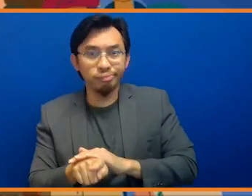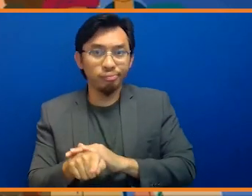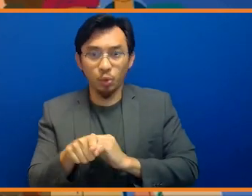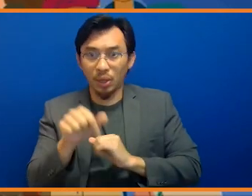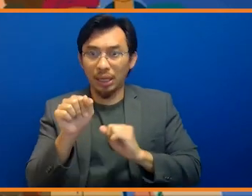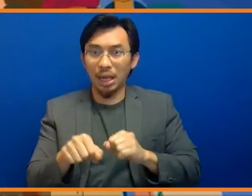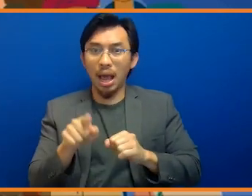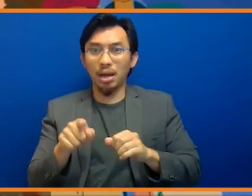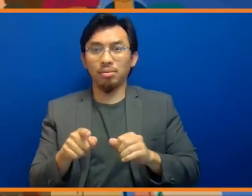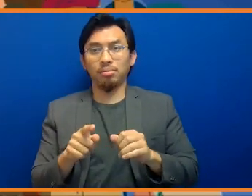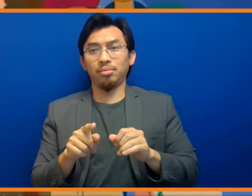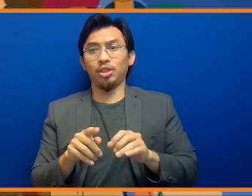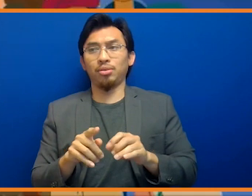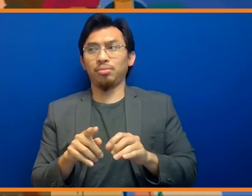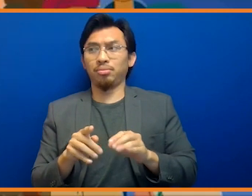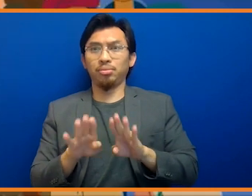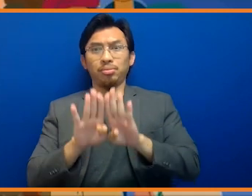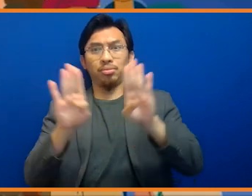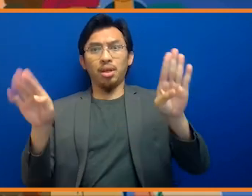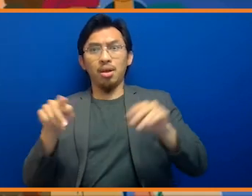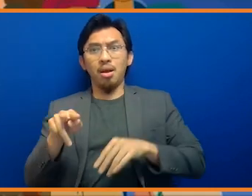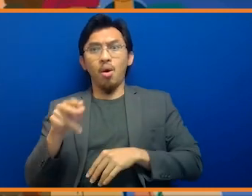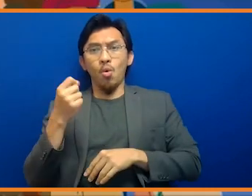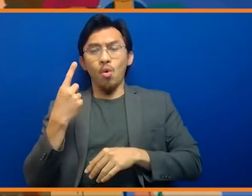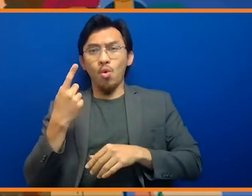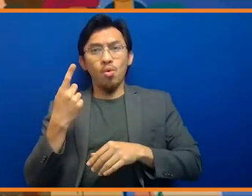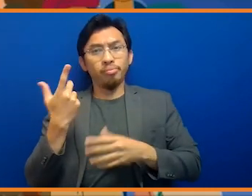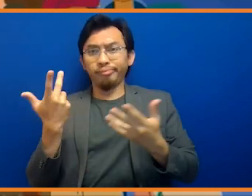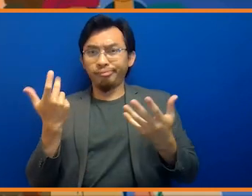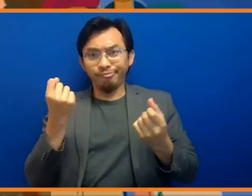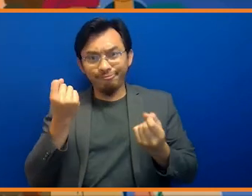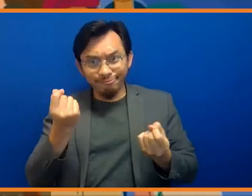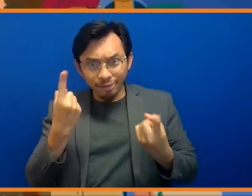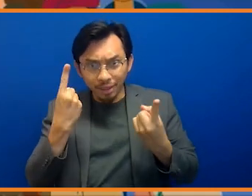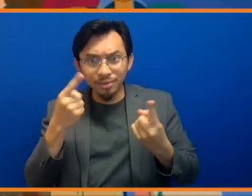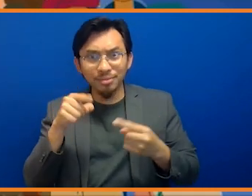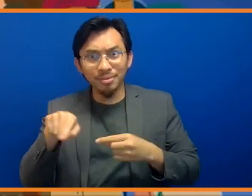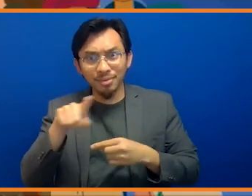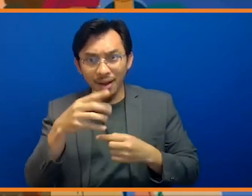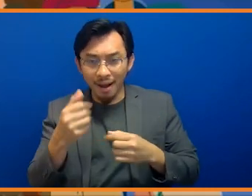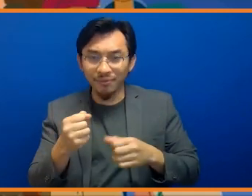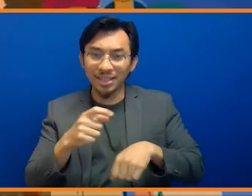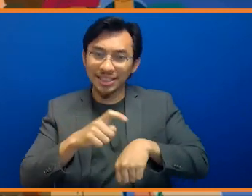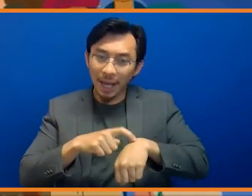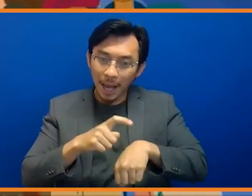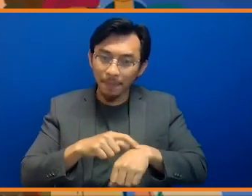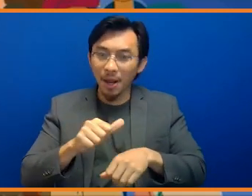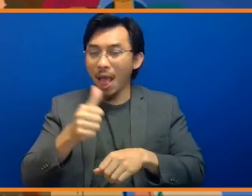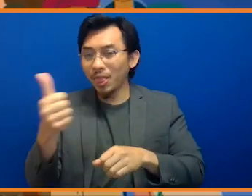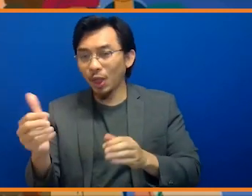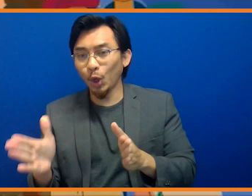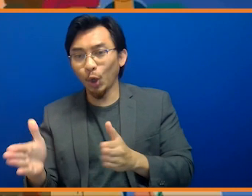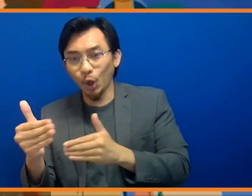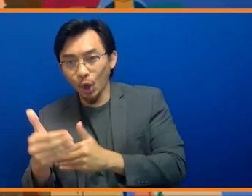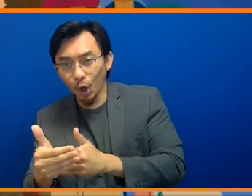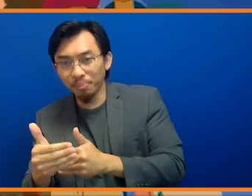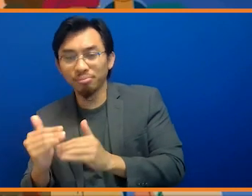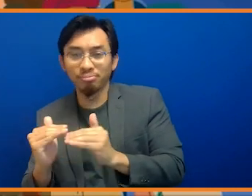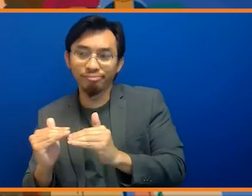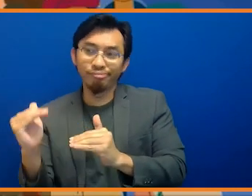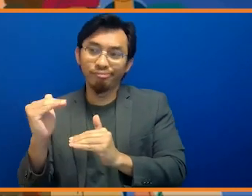from beginning and comprehension, even not detail. But if they have more time, they can visit another room or another